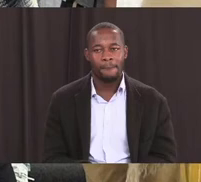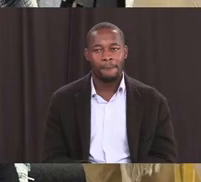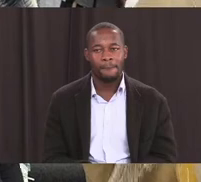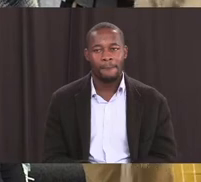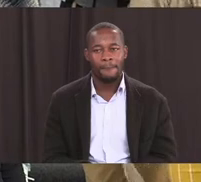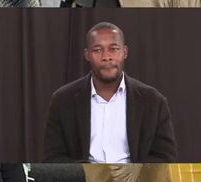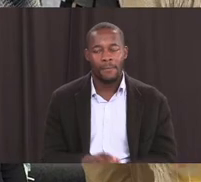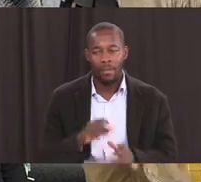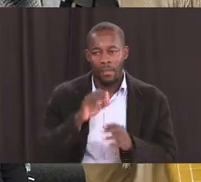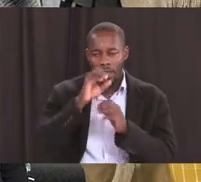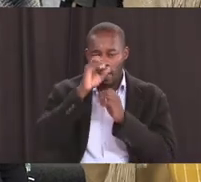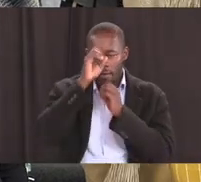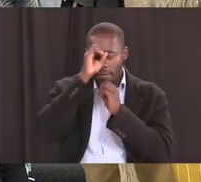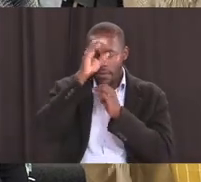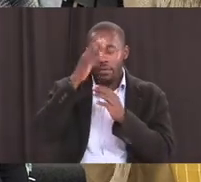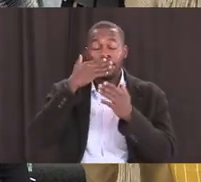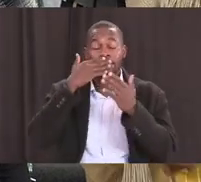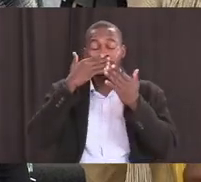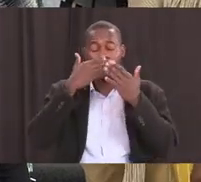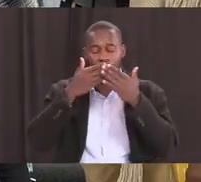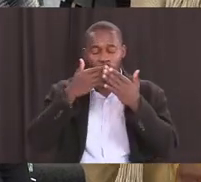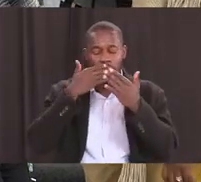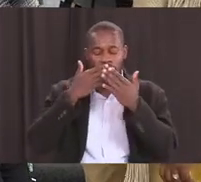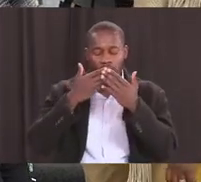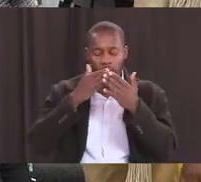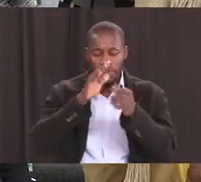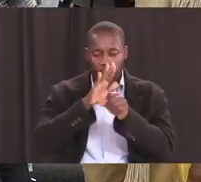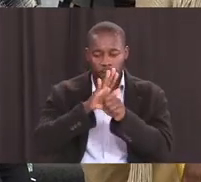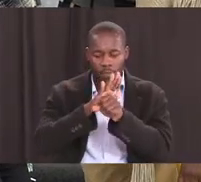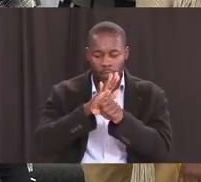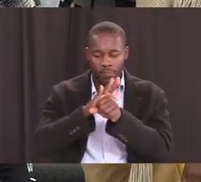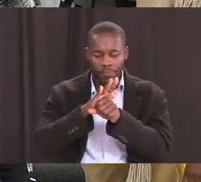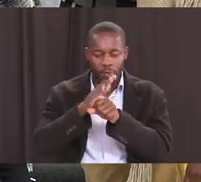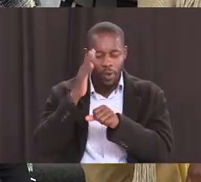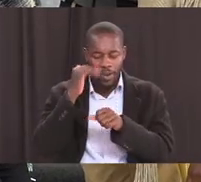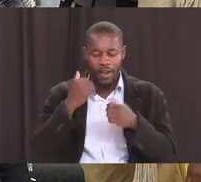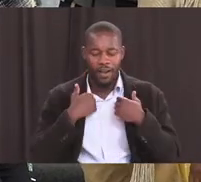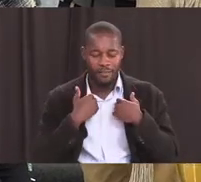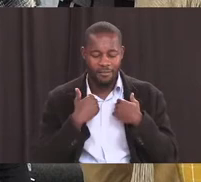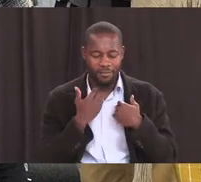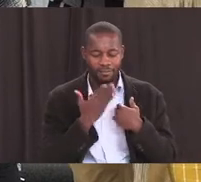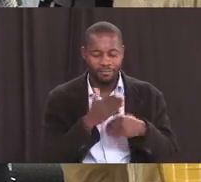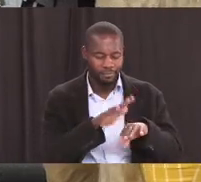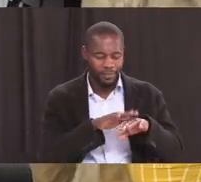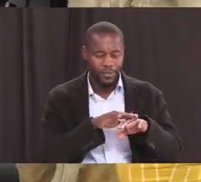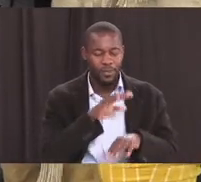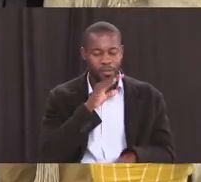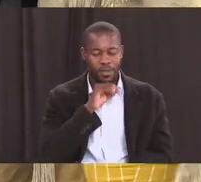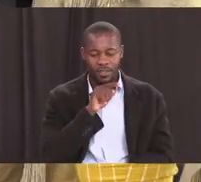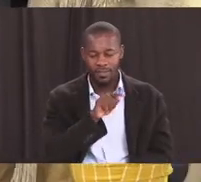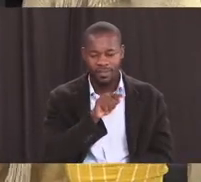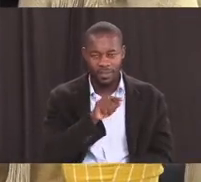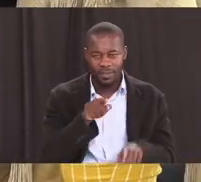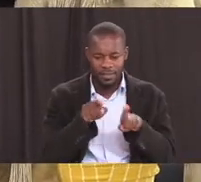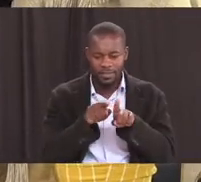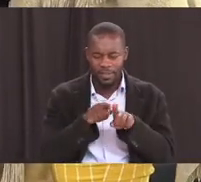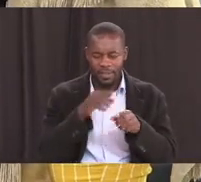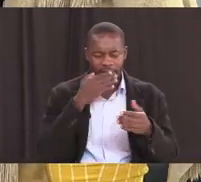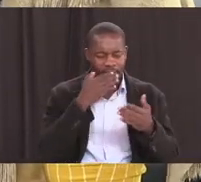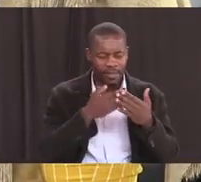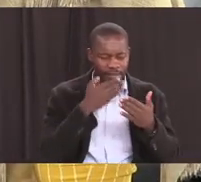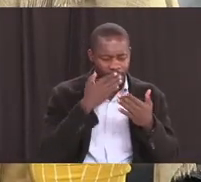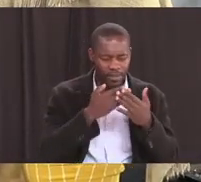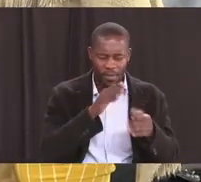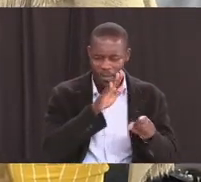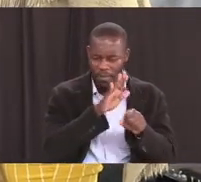Yeah, Father, we want to thank you for Kyle. We thank you for just getting